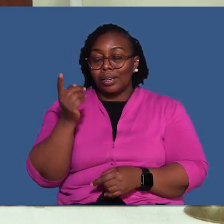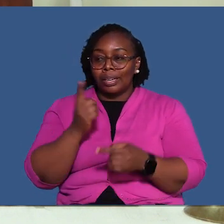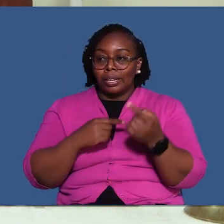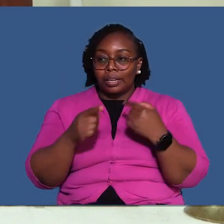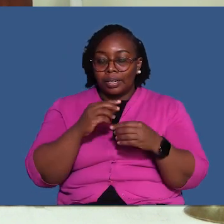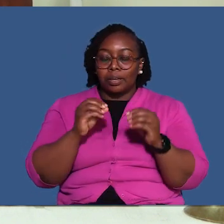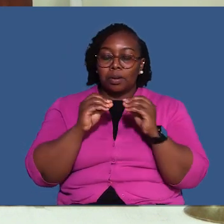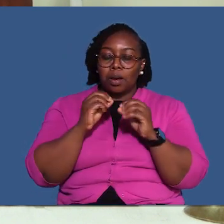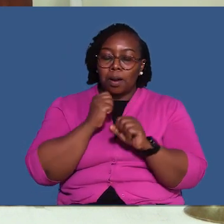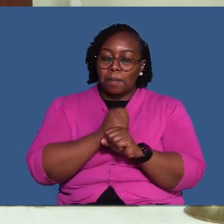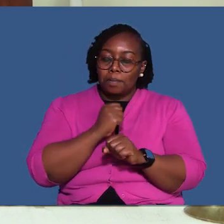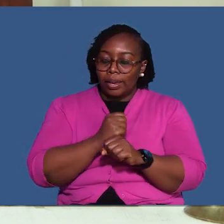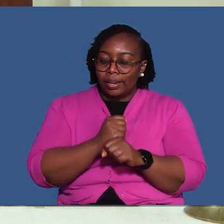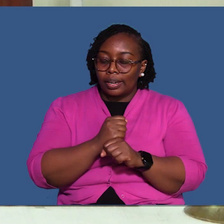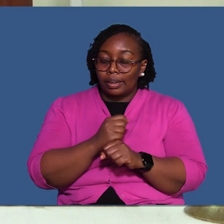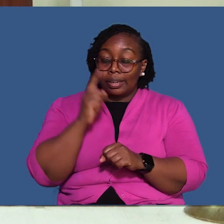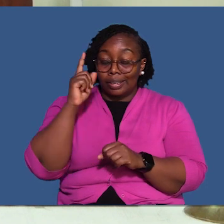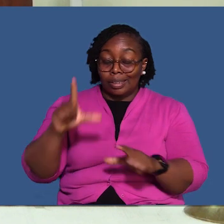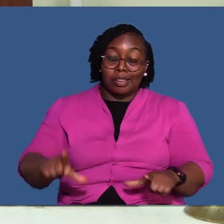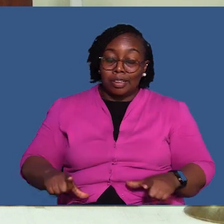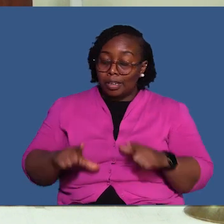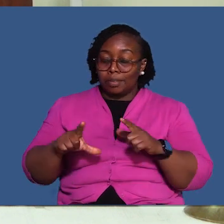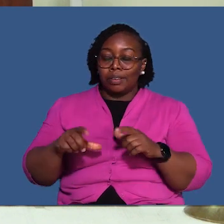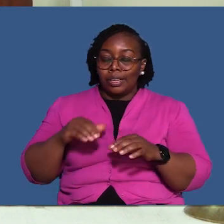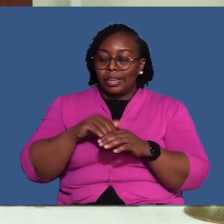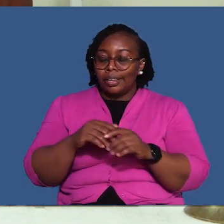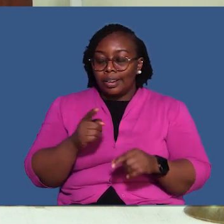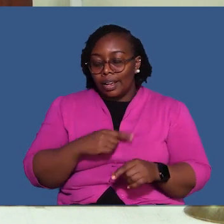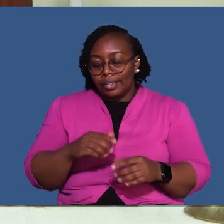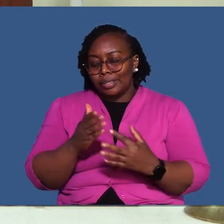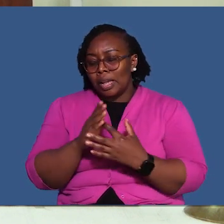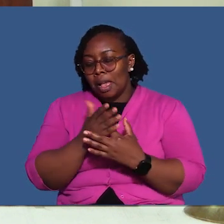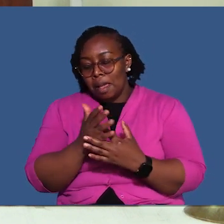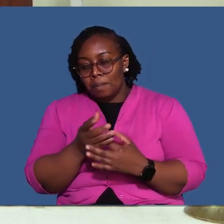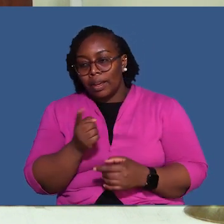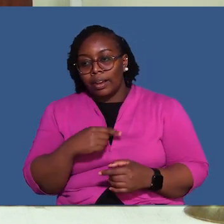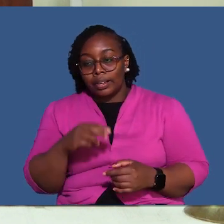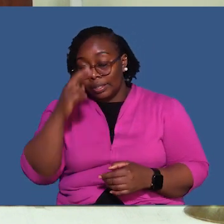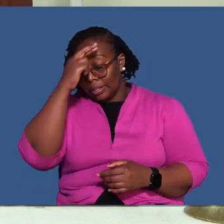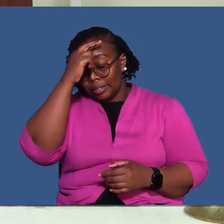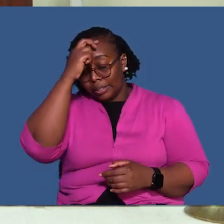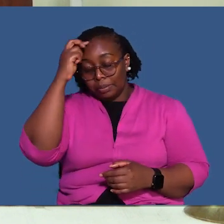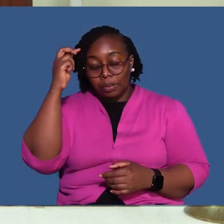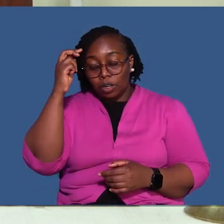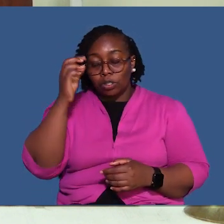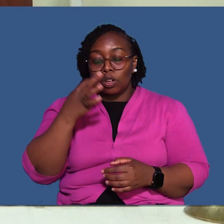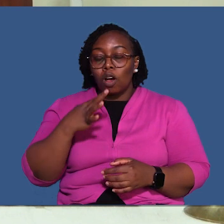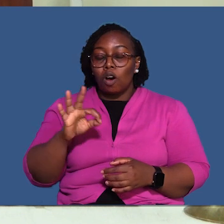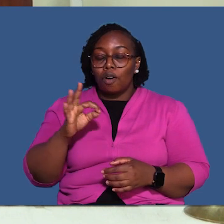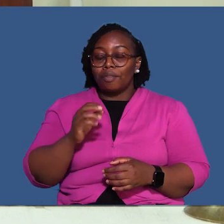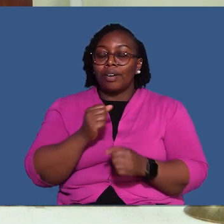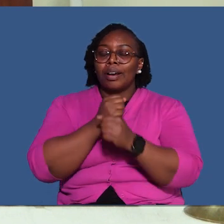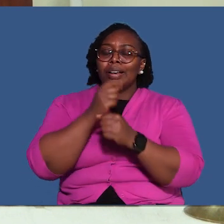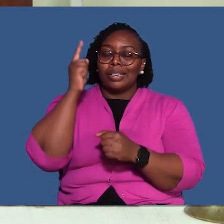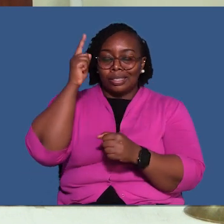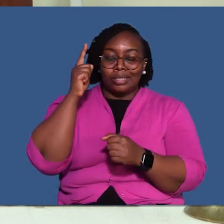make his dwelling in us and among us is because of his immense love